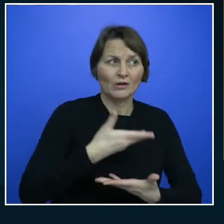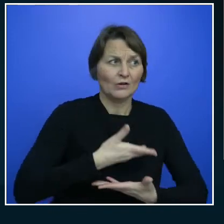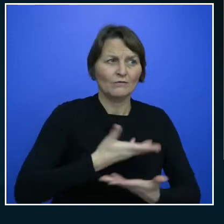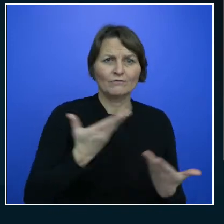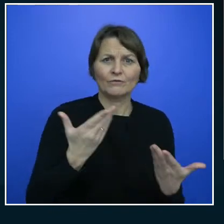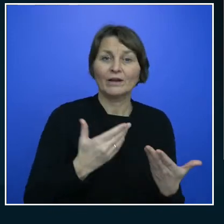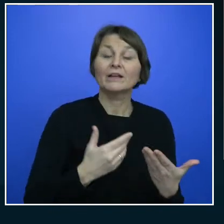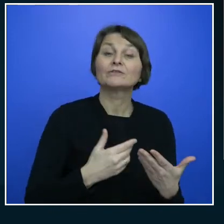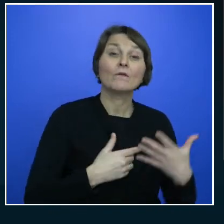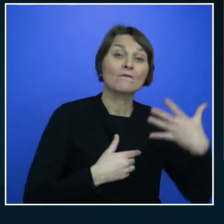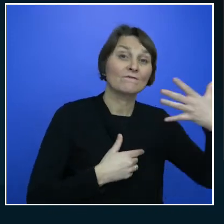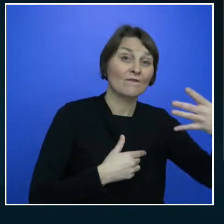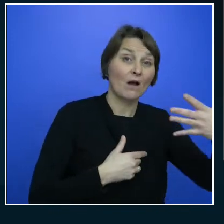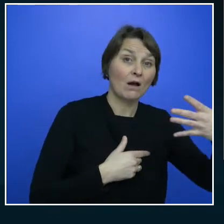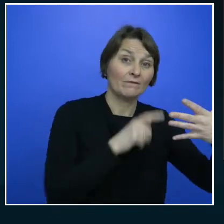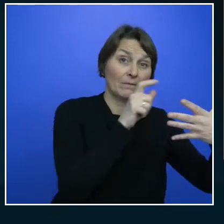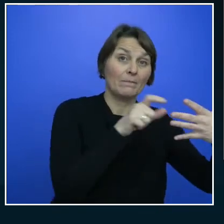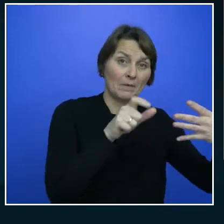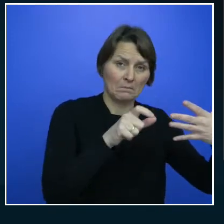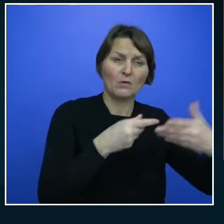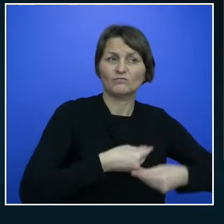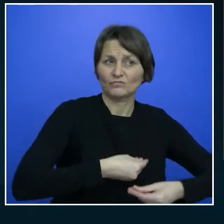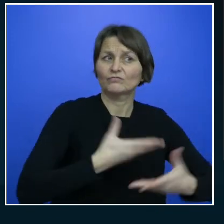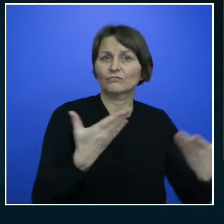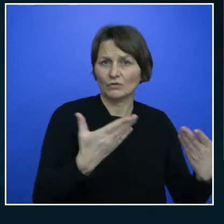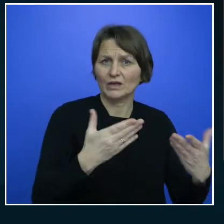users, and